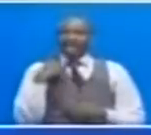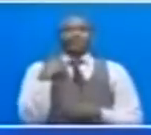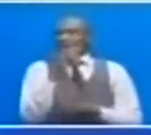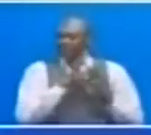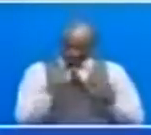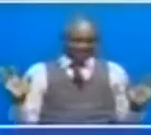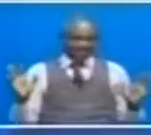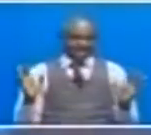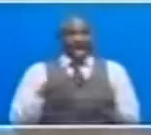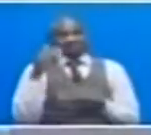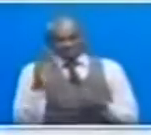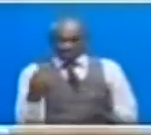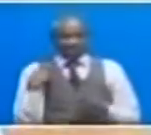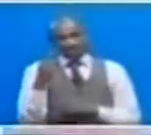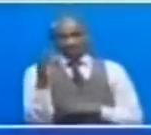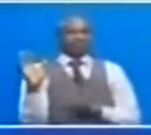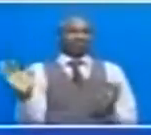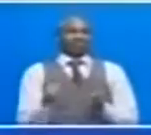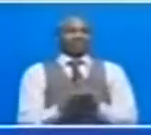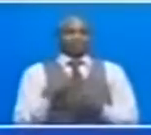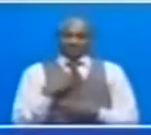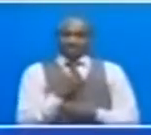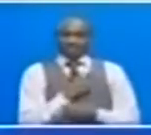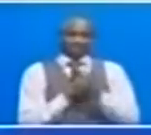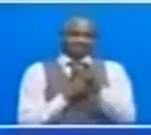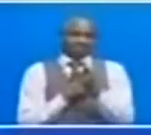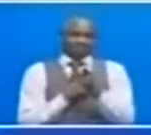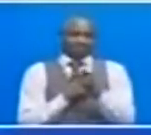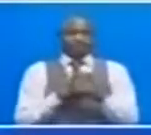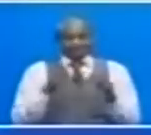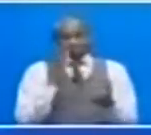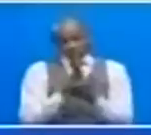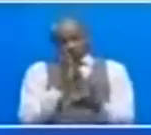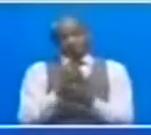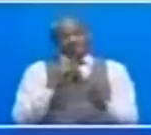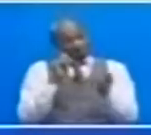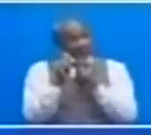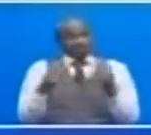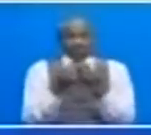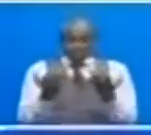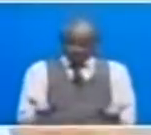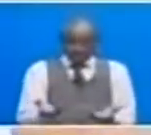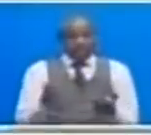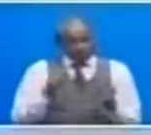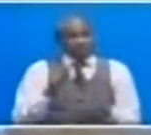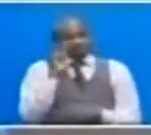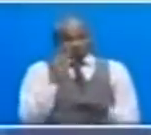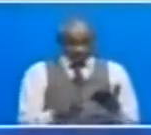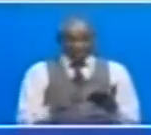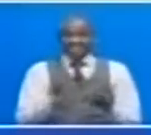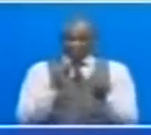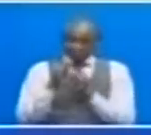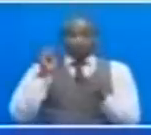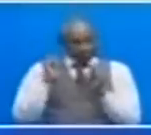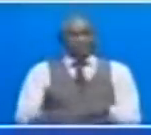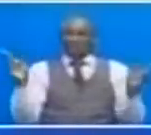And I really feel bad when I'm not winning. But of course, in sports, I came to realize that in sports you need to